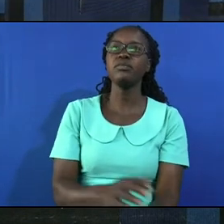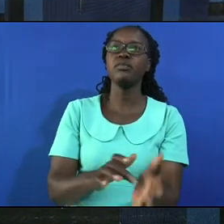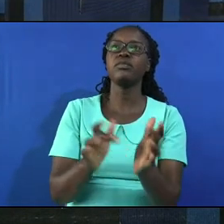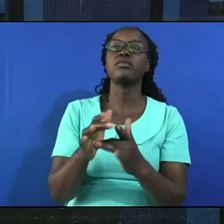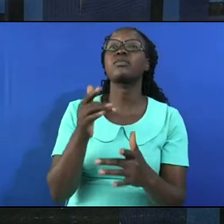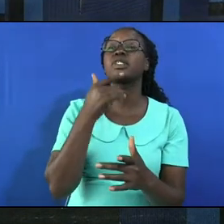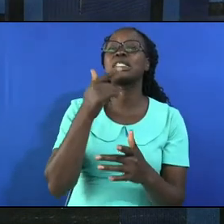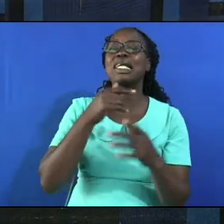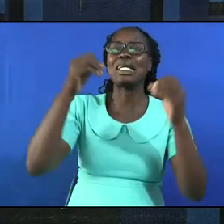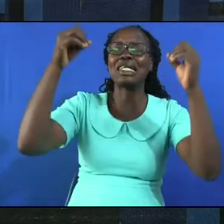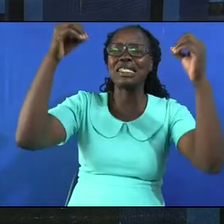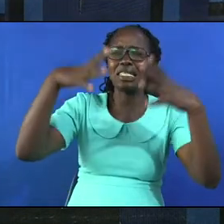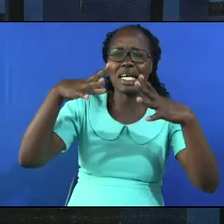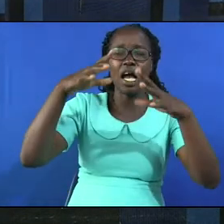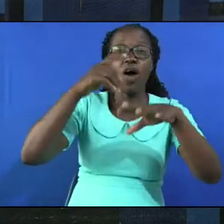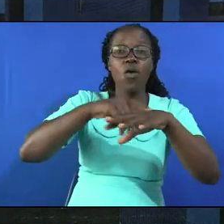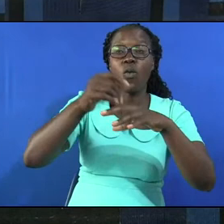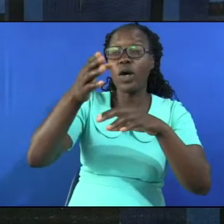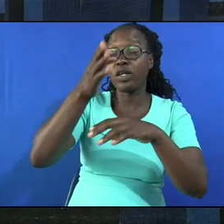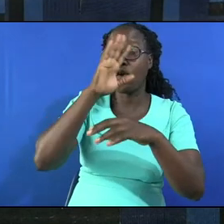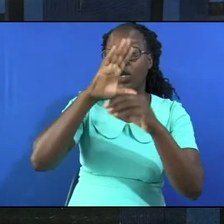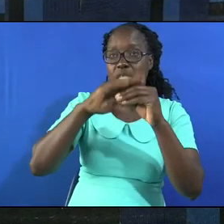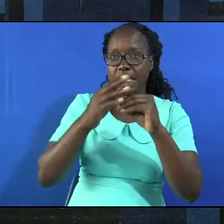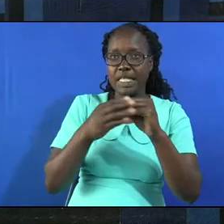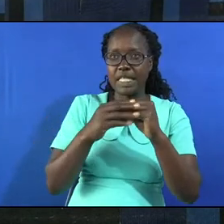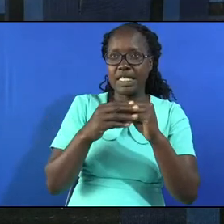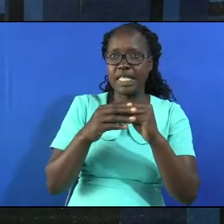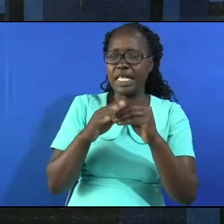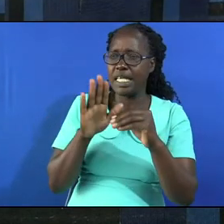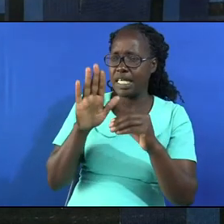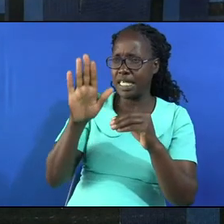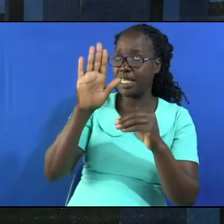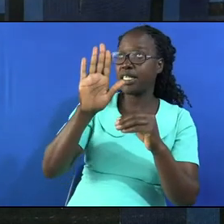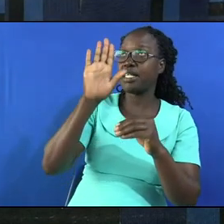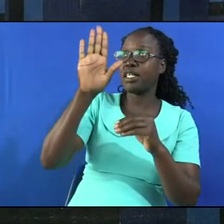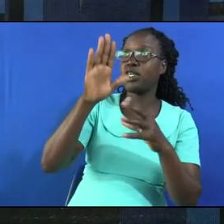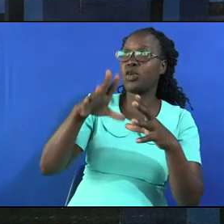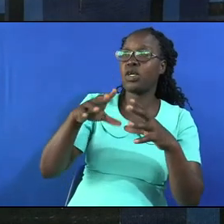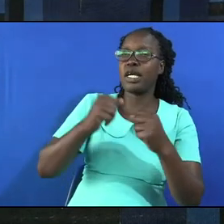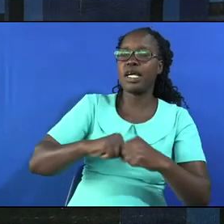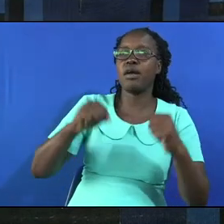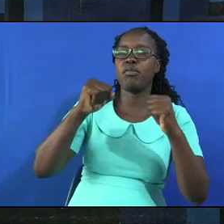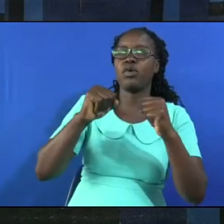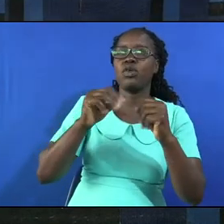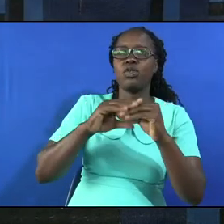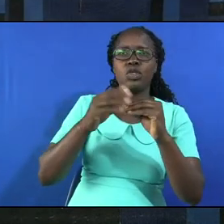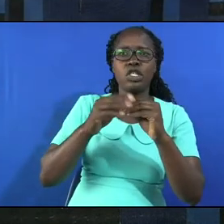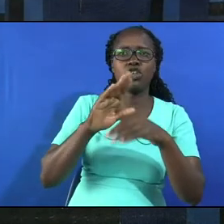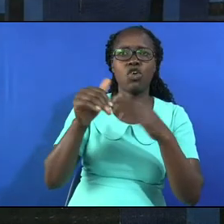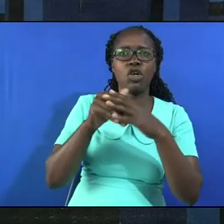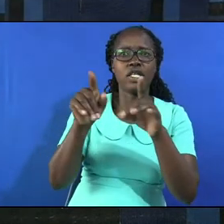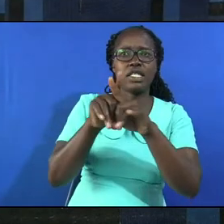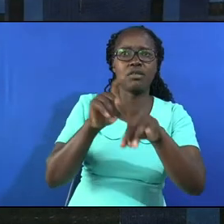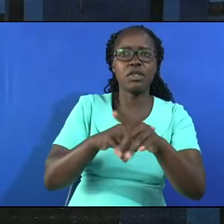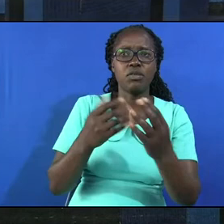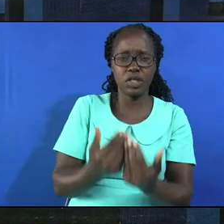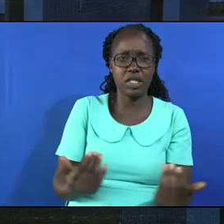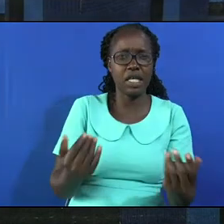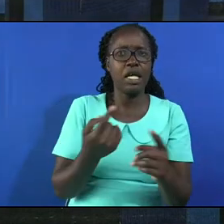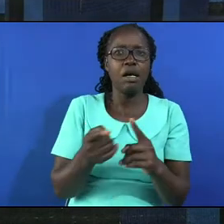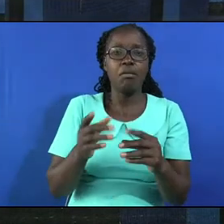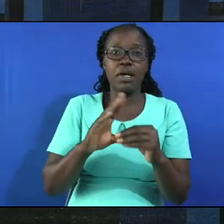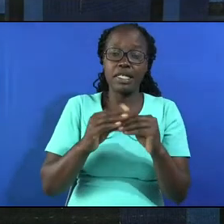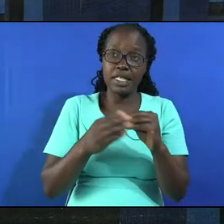Bible is saying clearly, when God created, he was able to create all of them at the same time with their children.